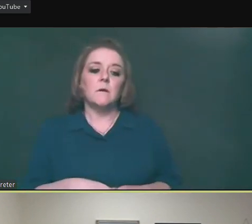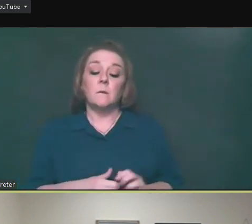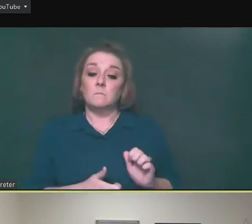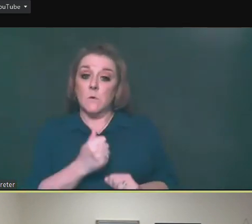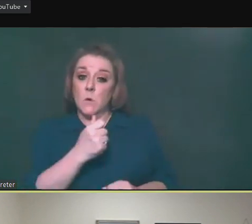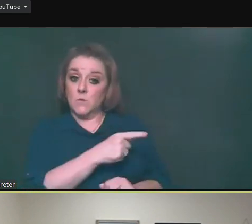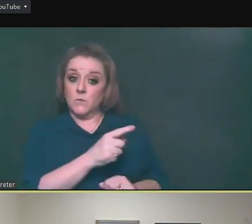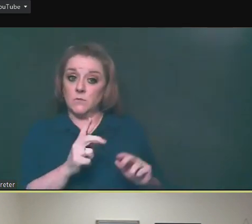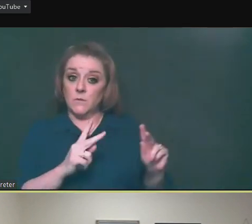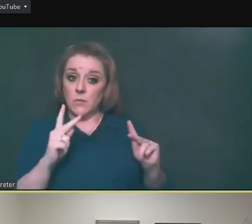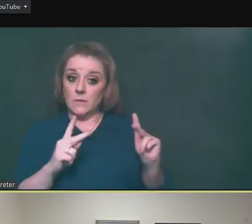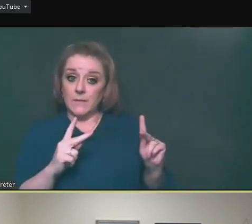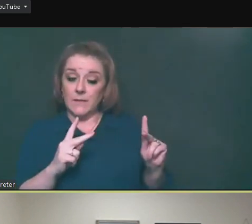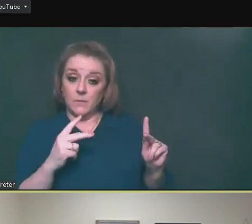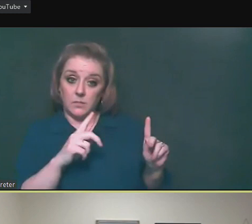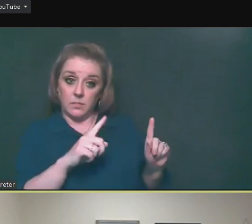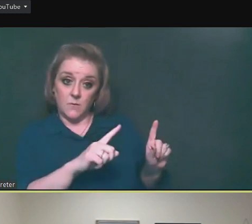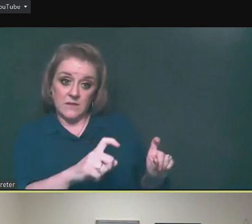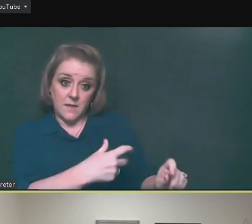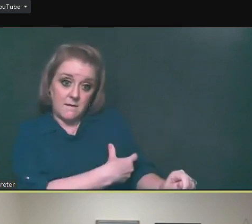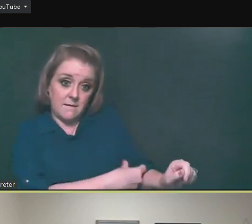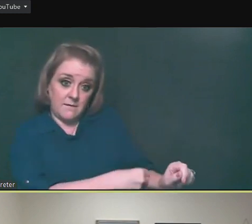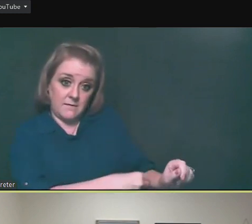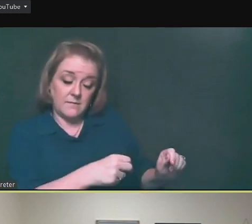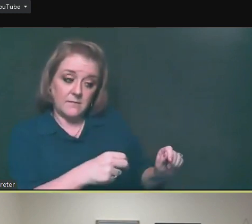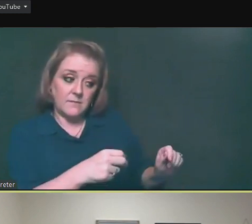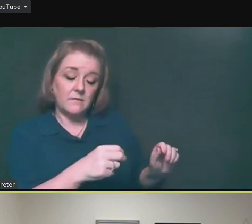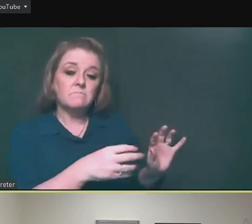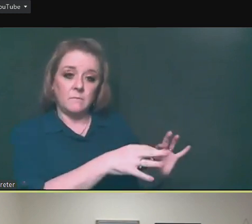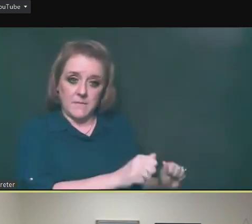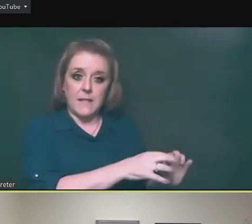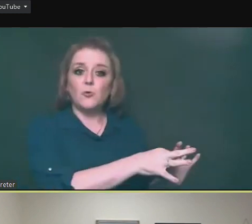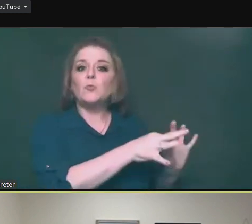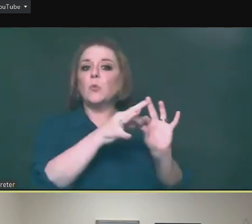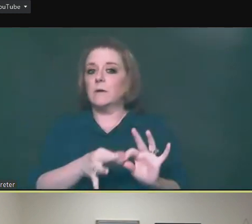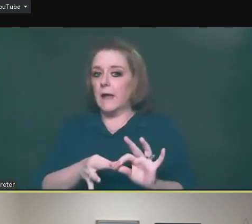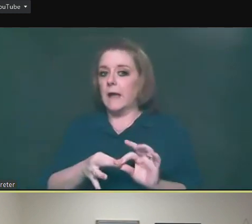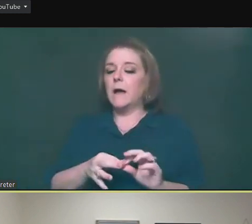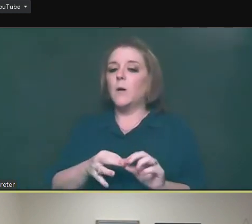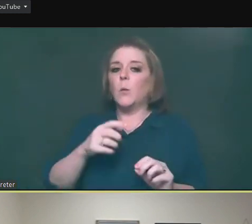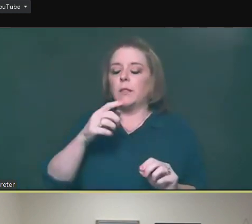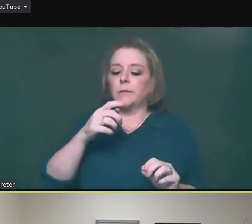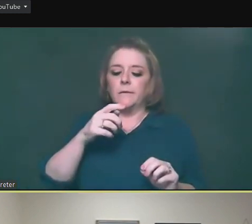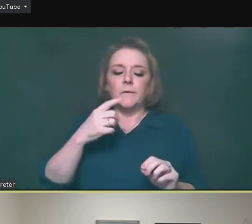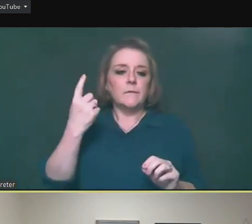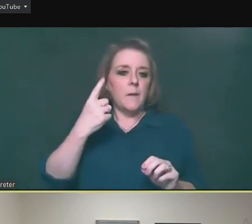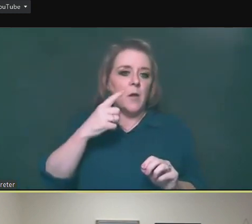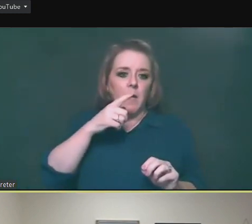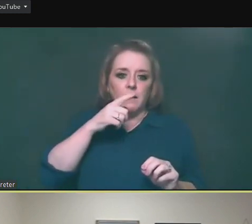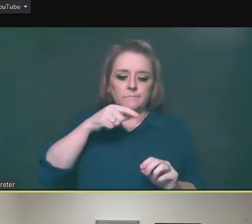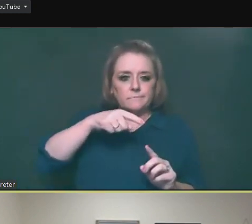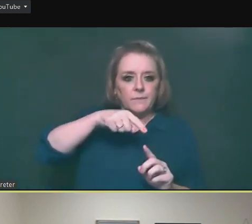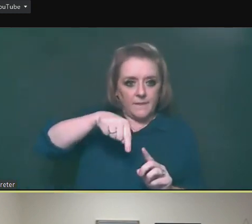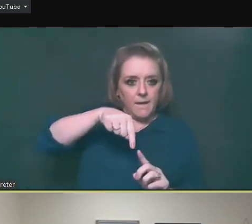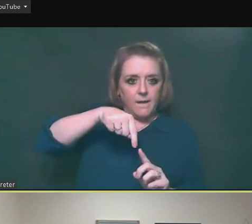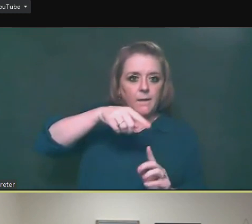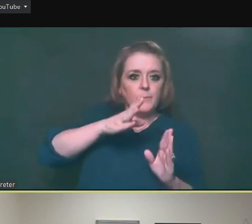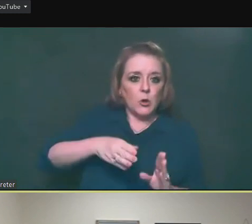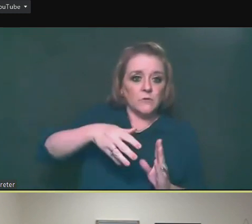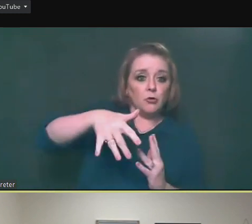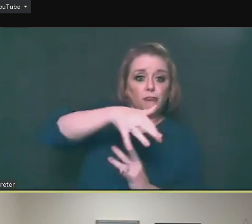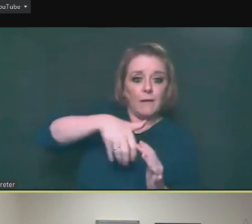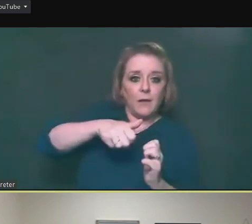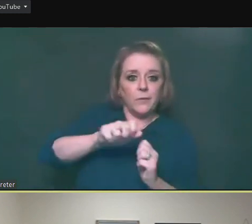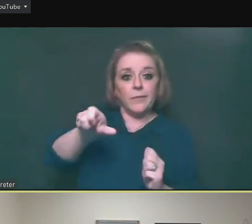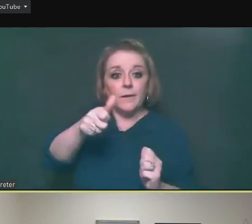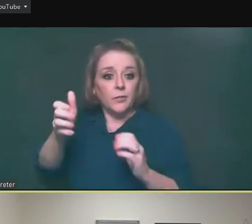those individuals we've been able to tie back to either a contact with a case